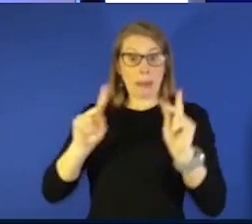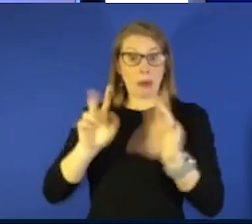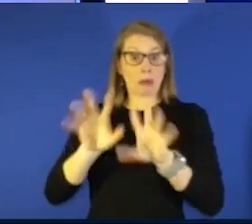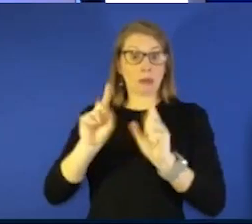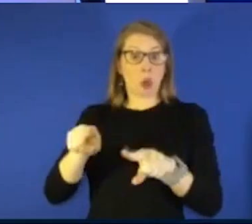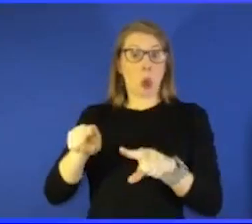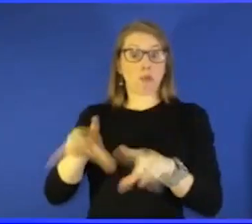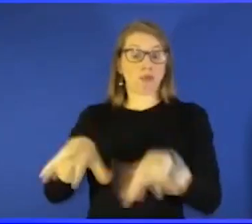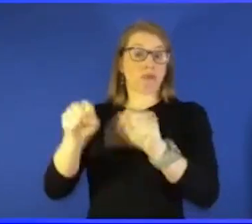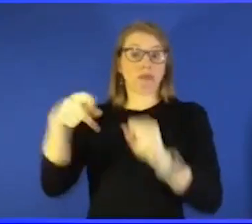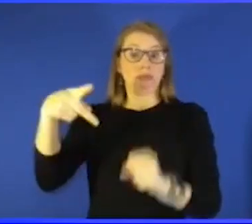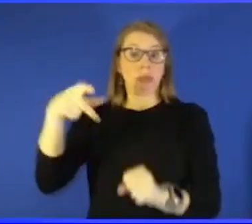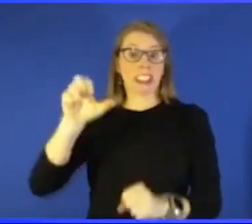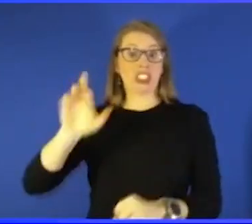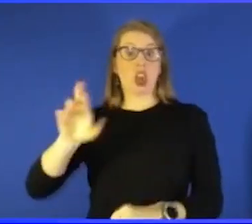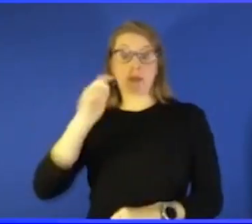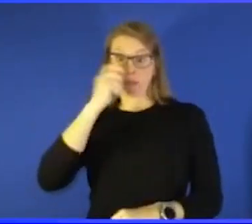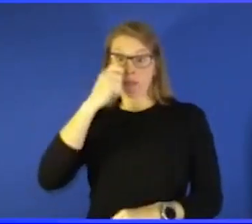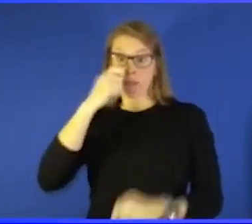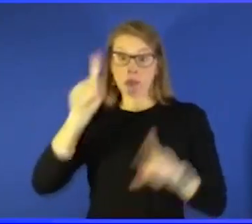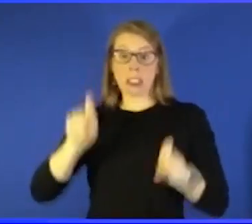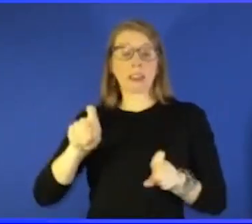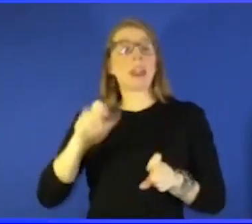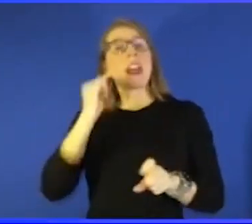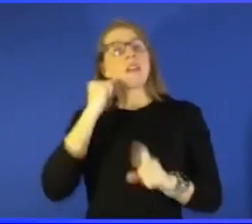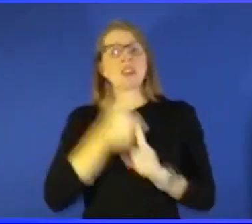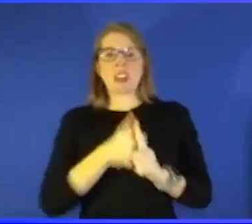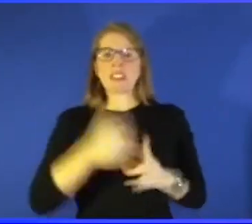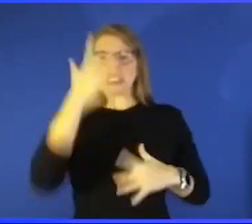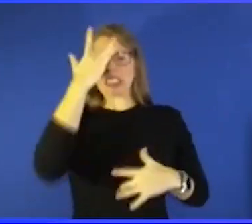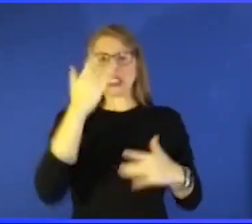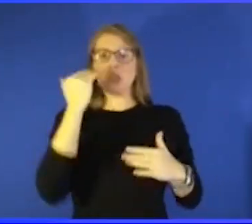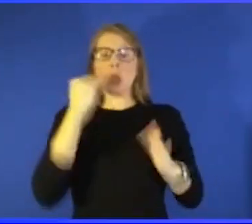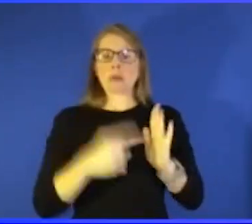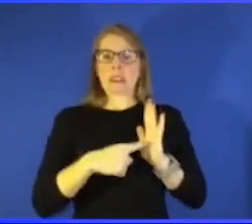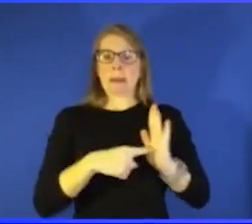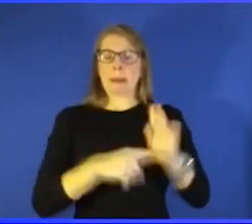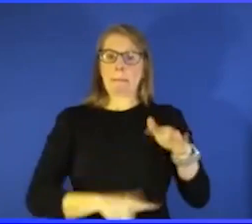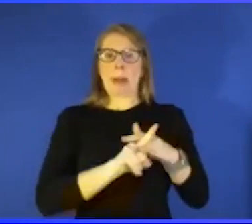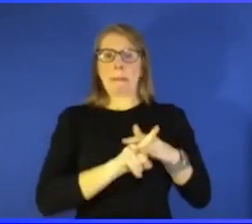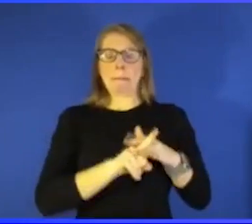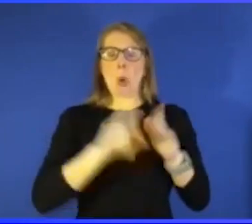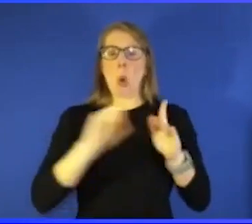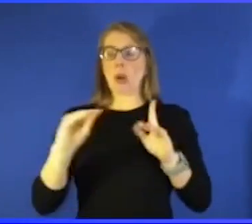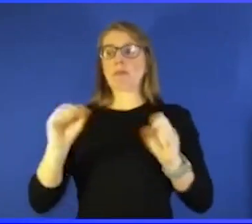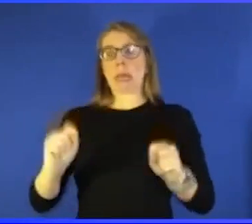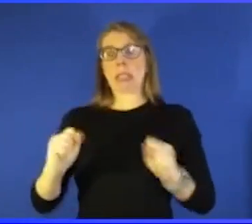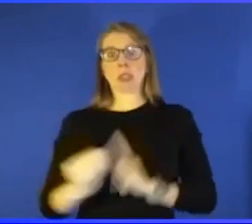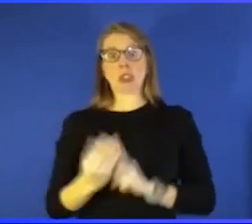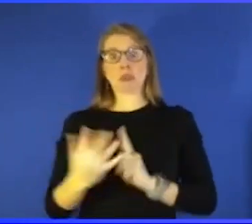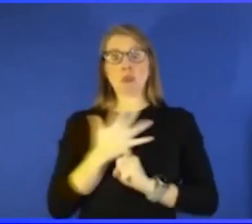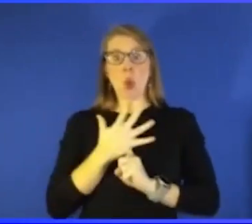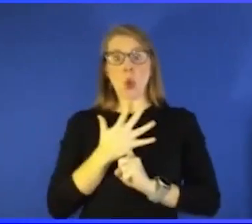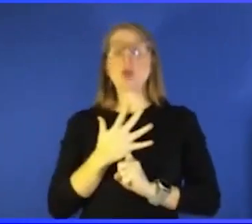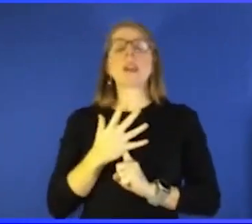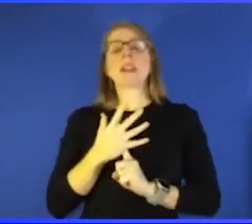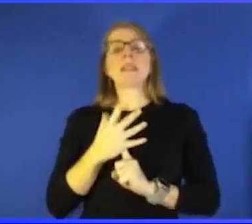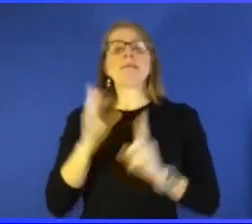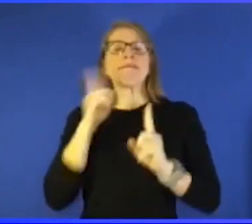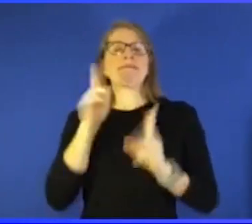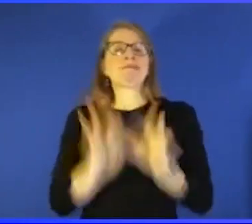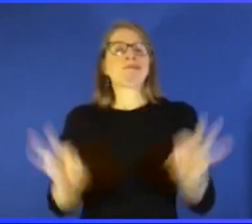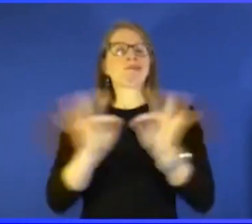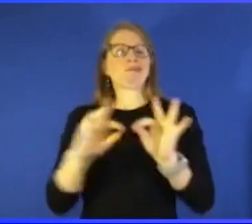if it's negative and you have symptoms and you know that you have been exposed or possibly could have been exposed, I think it's important to understand